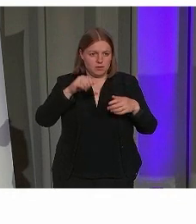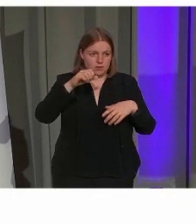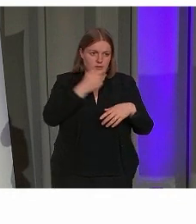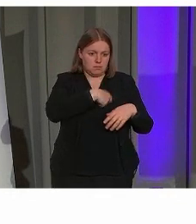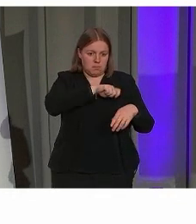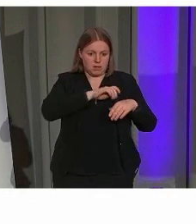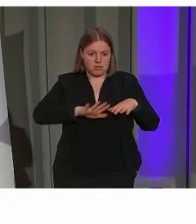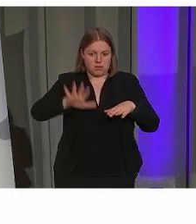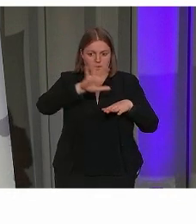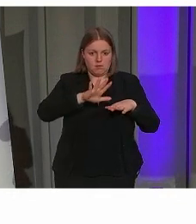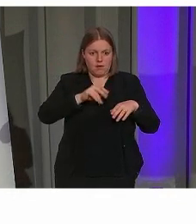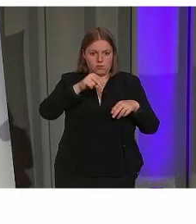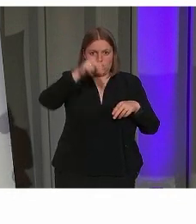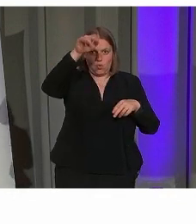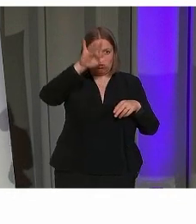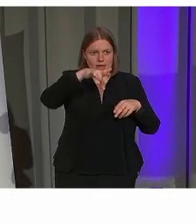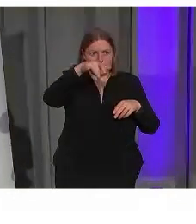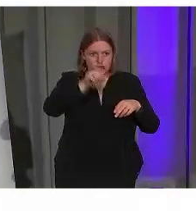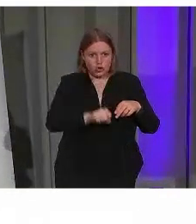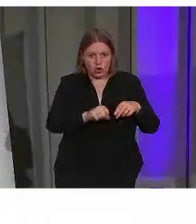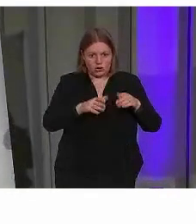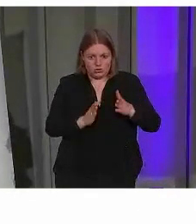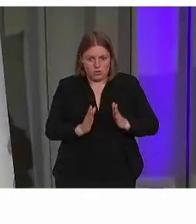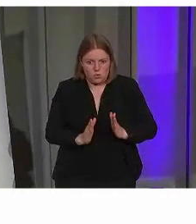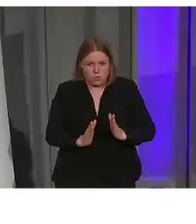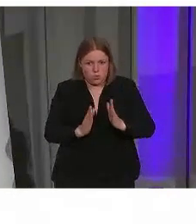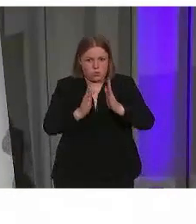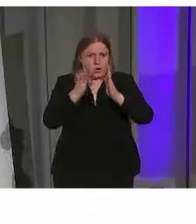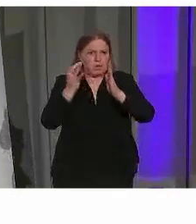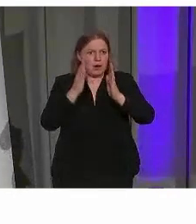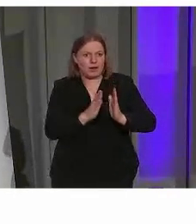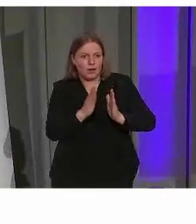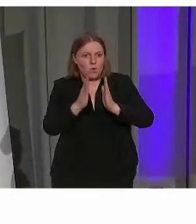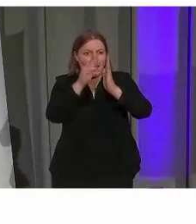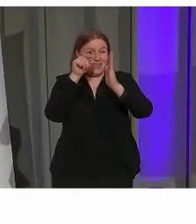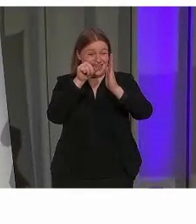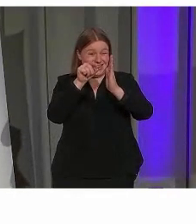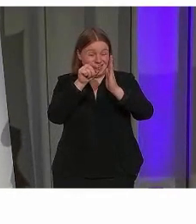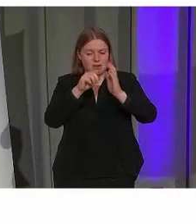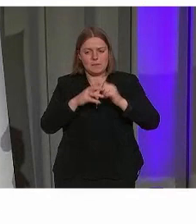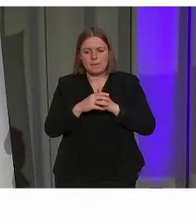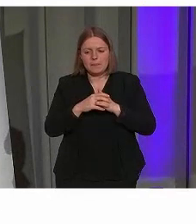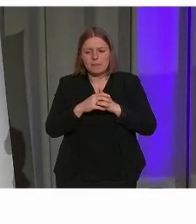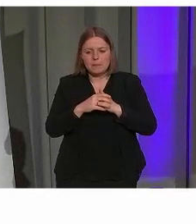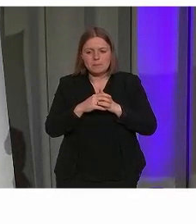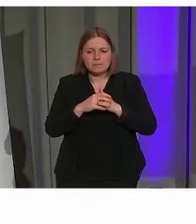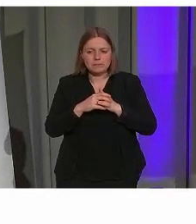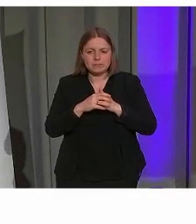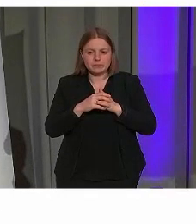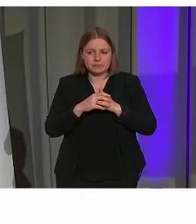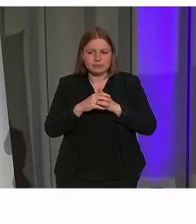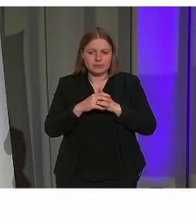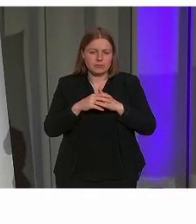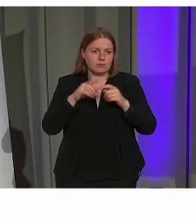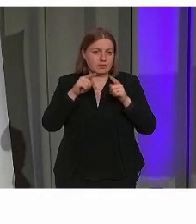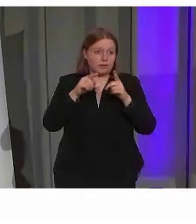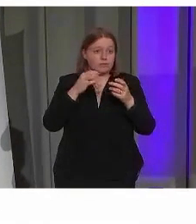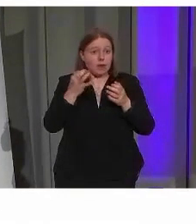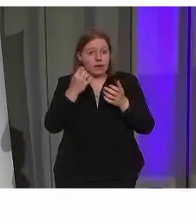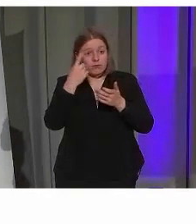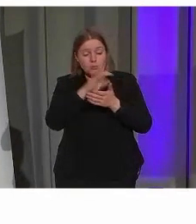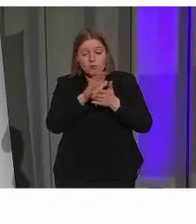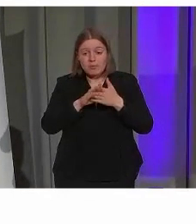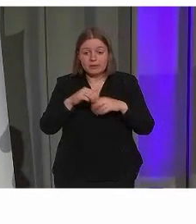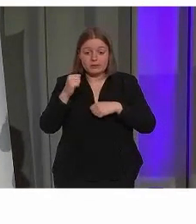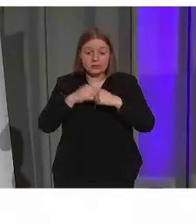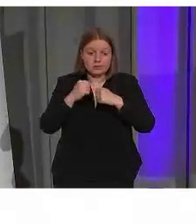south, for transport, especially silver and other products, for instance,